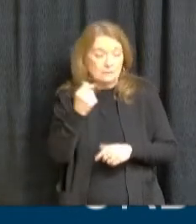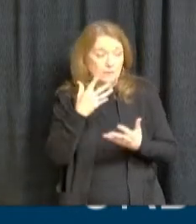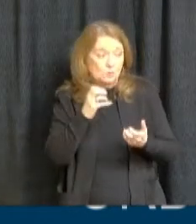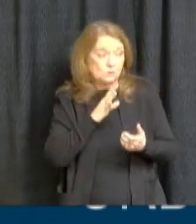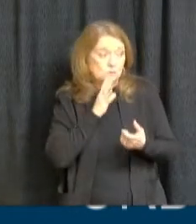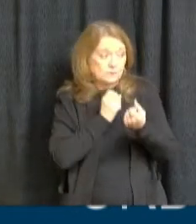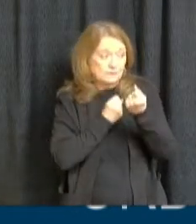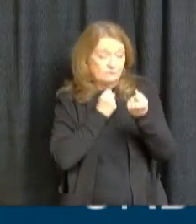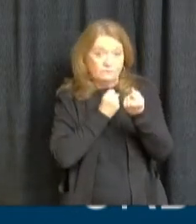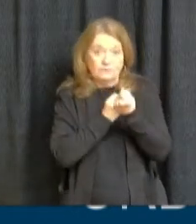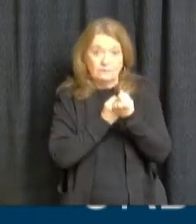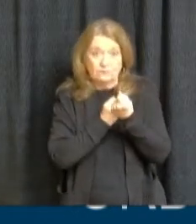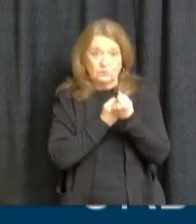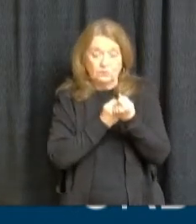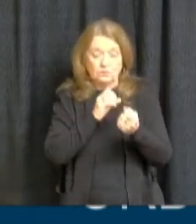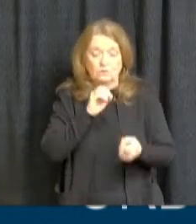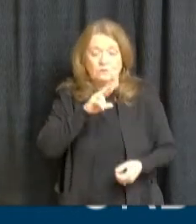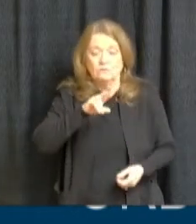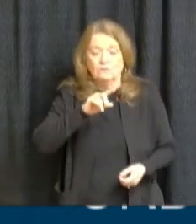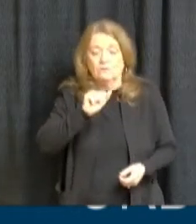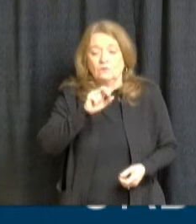to speak in favor of ordinance 77?